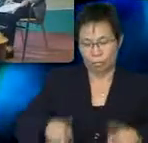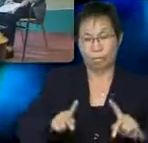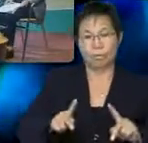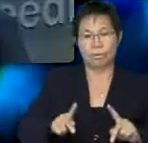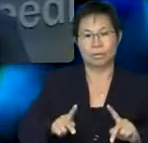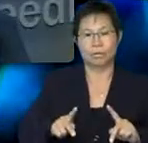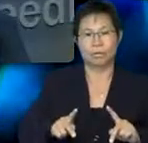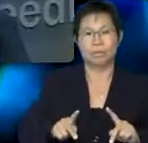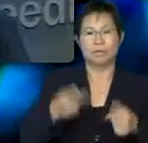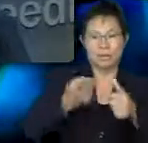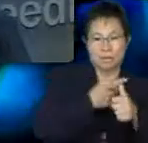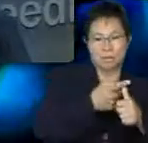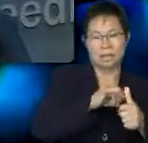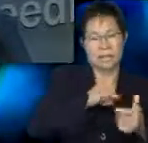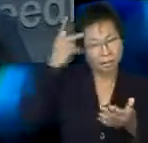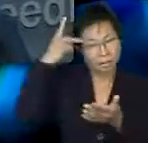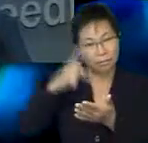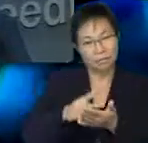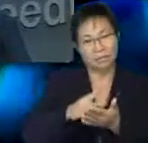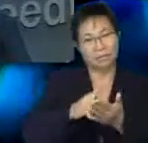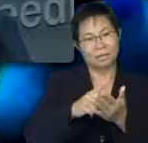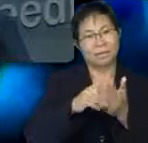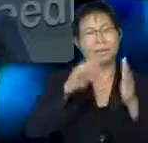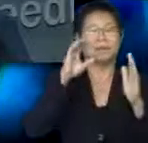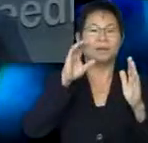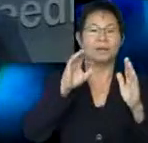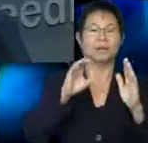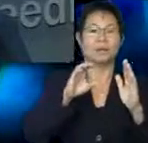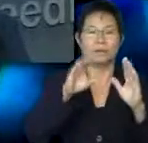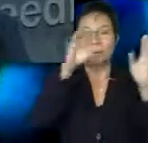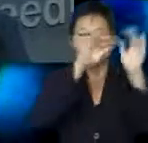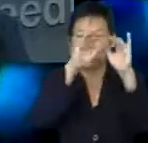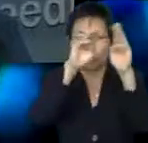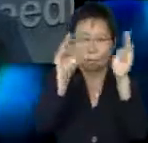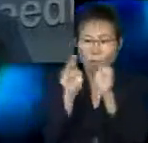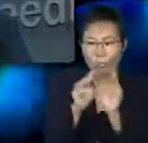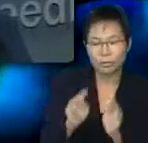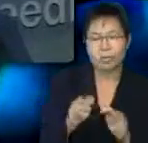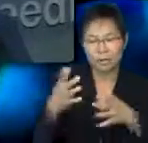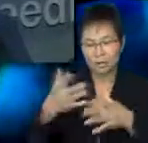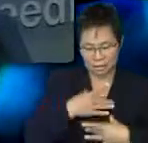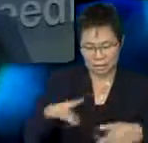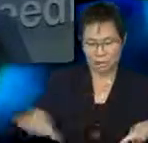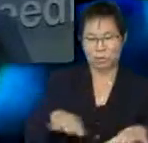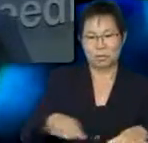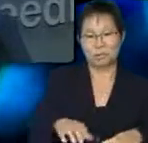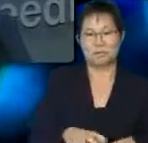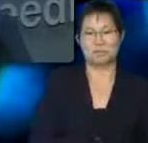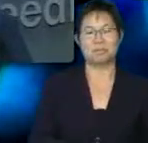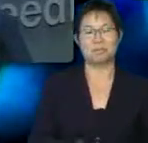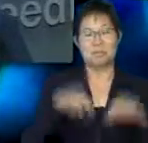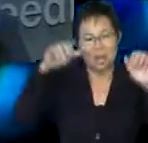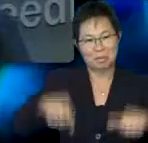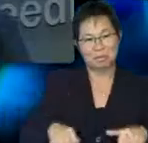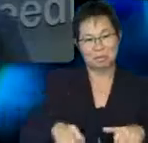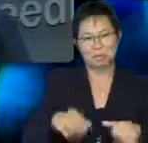following things. First, identify a model they would like to build. Two, they are able to